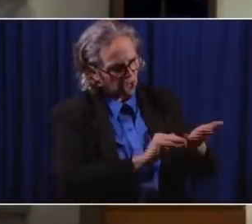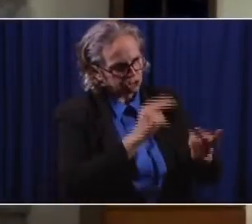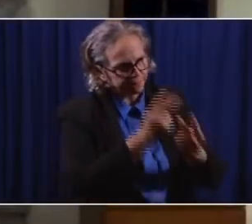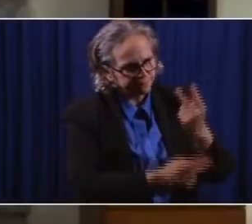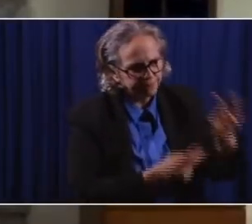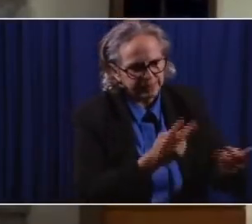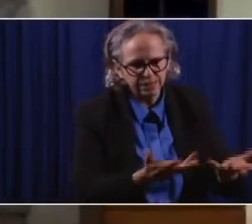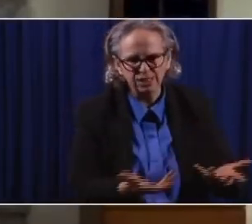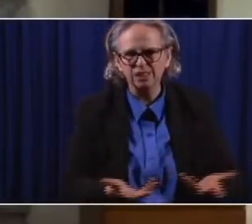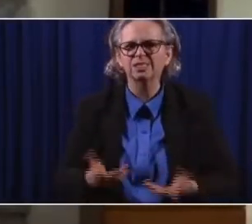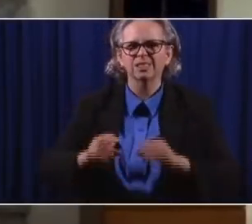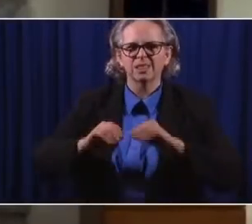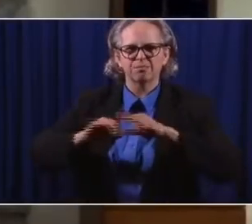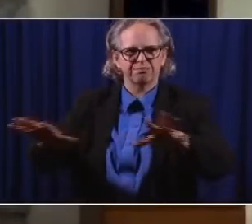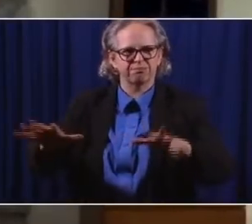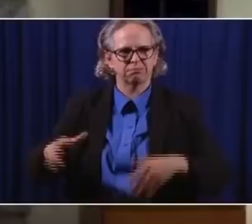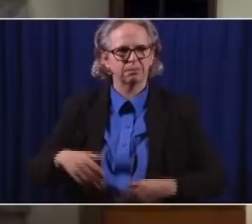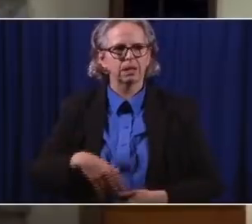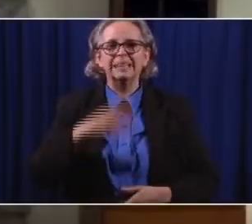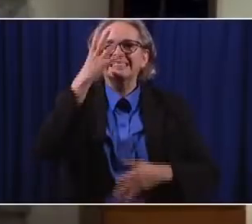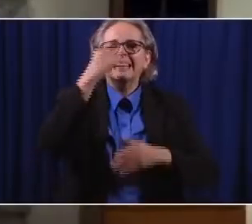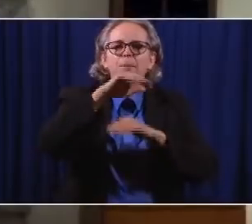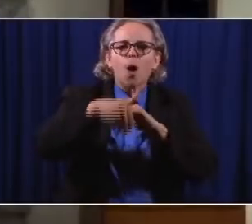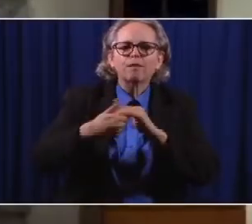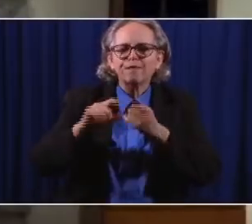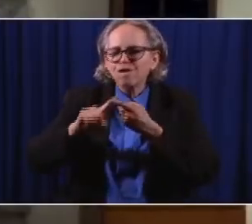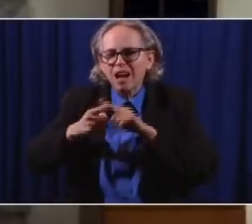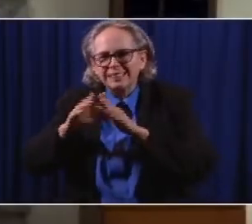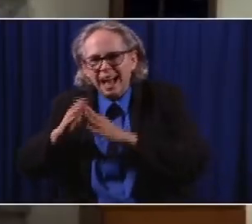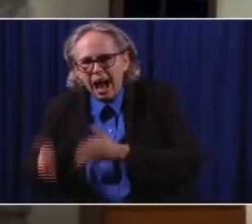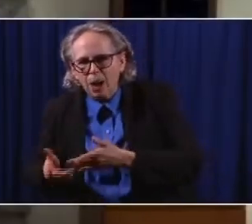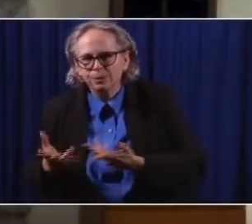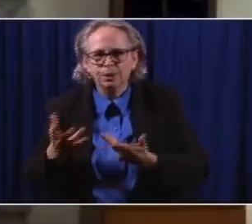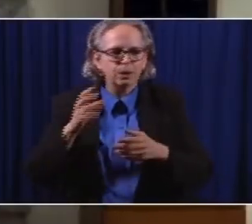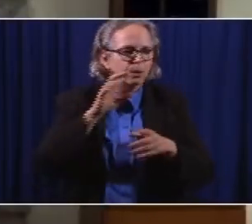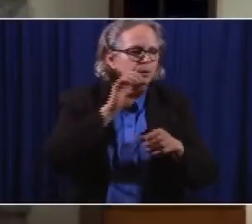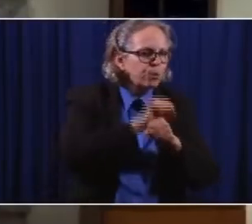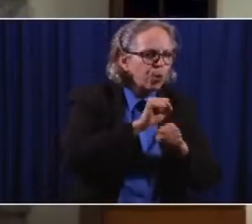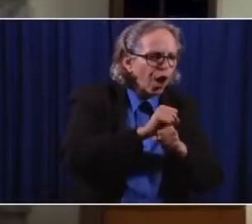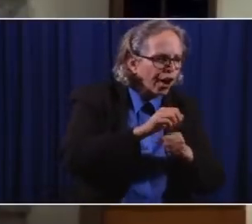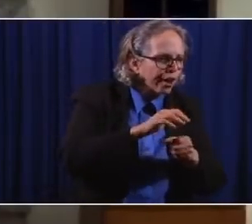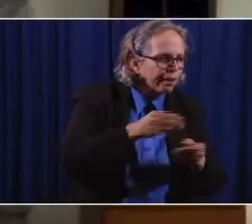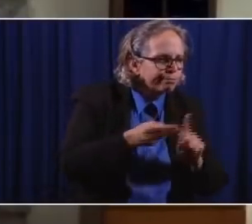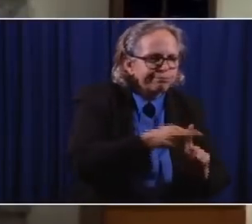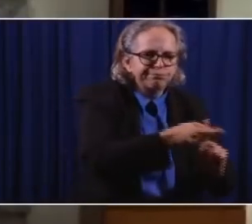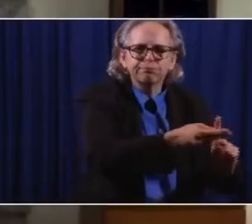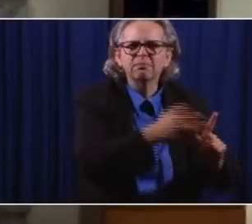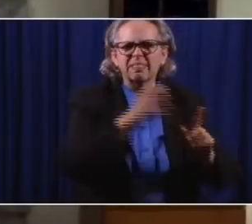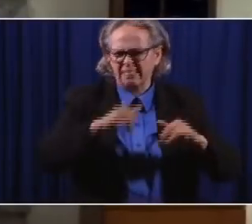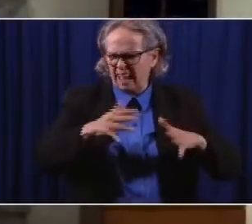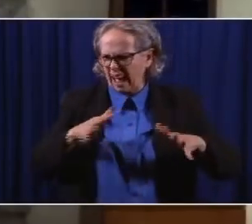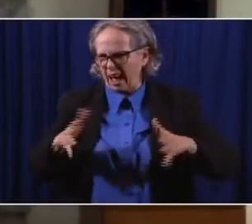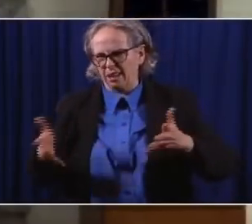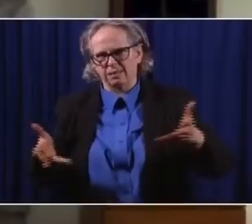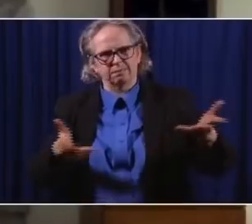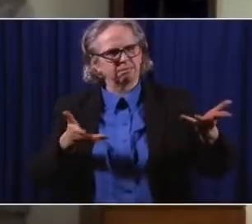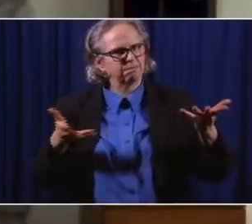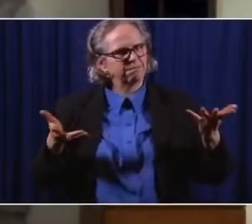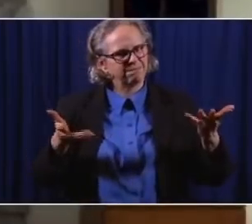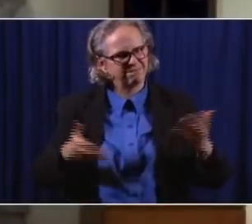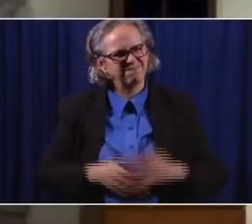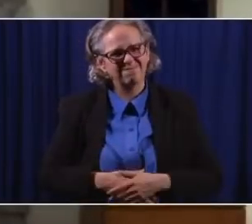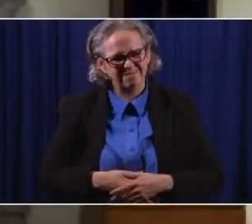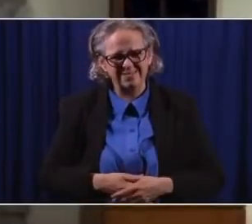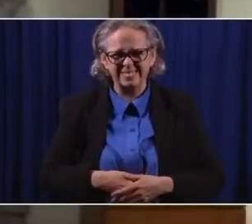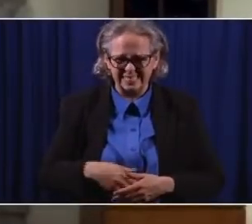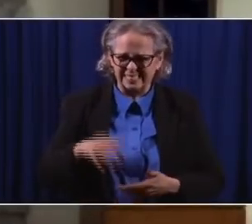including sleepovers and some workplace transmission. So that's where we are. Let me turn